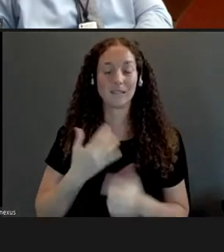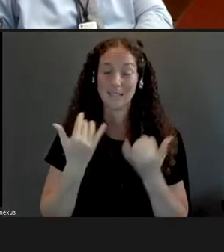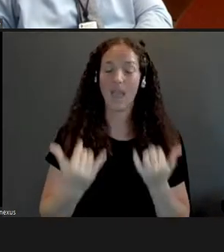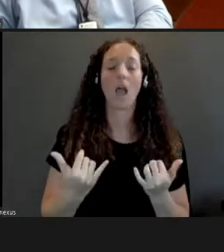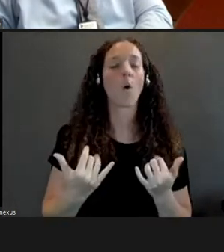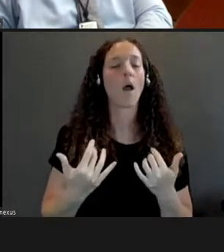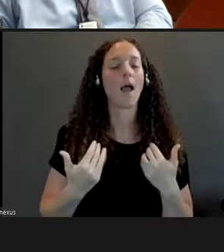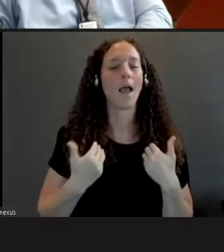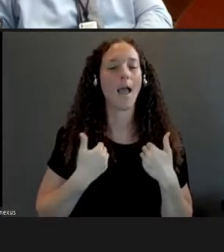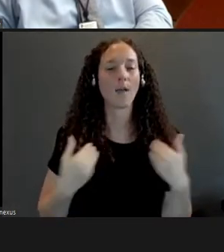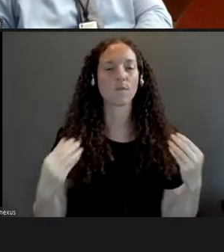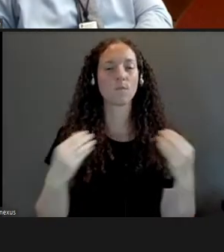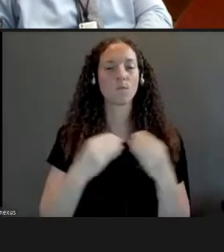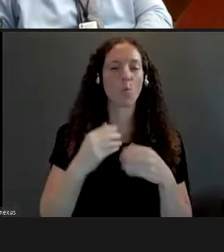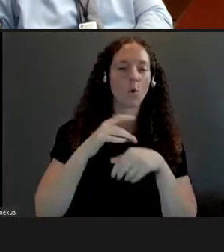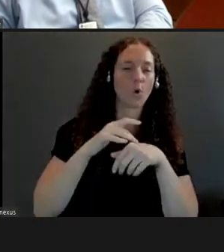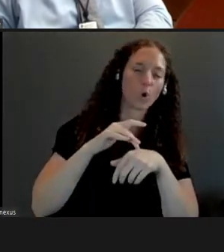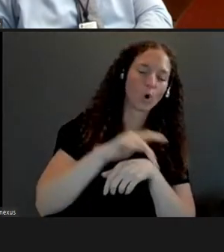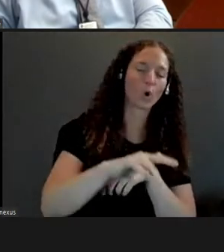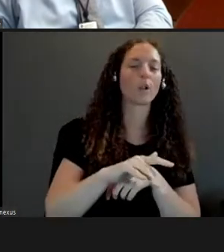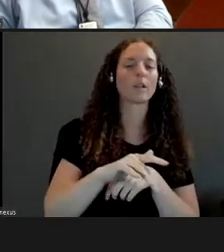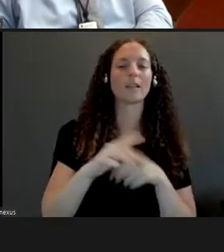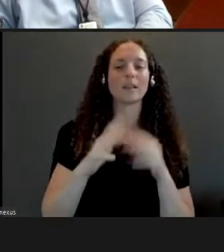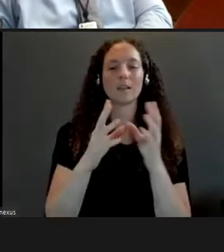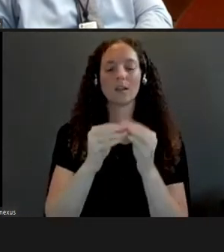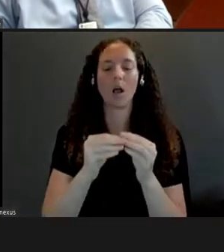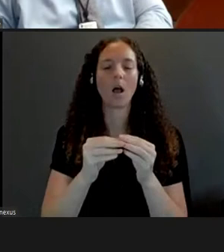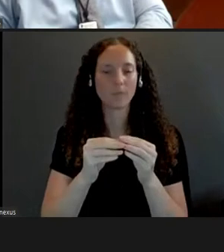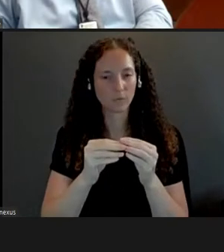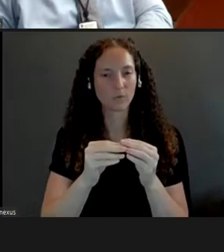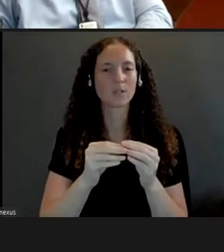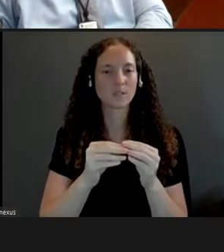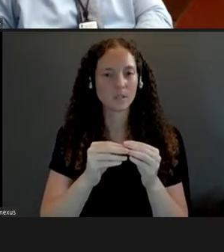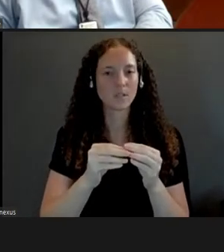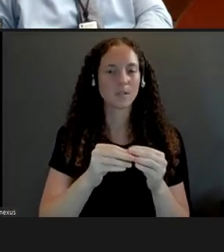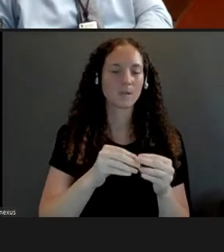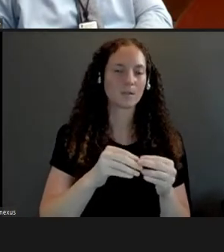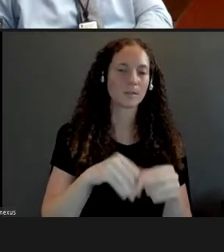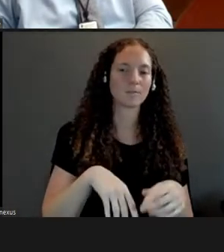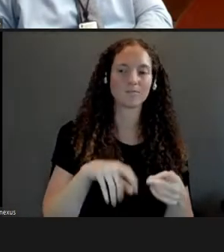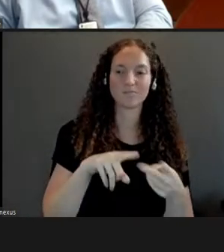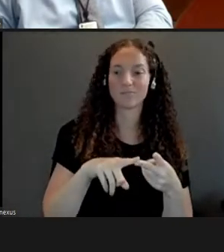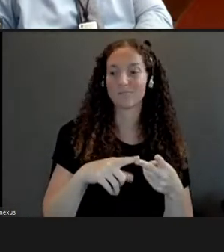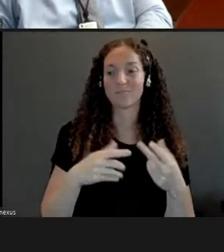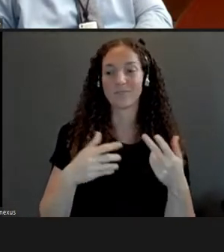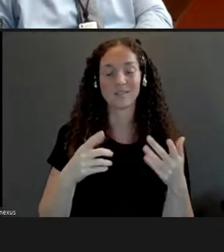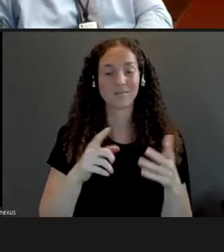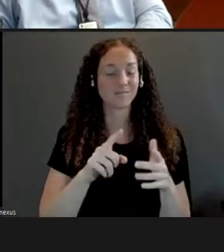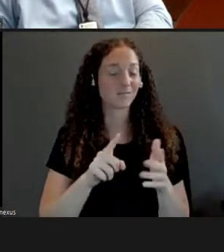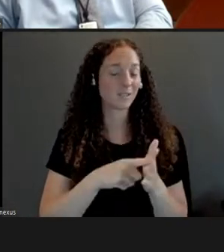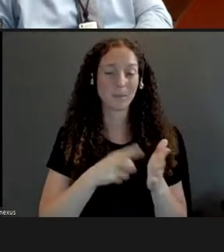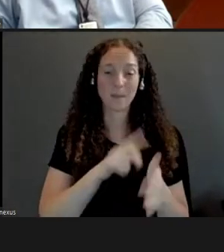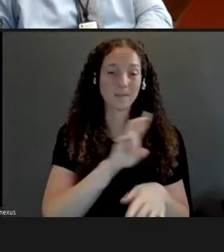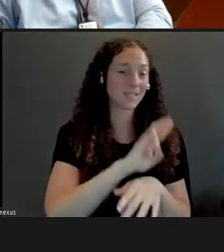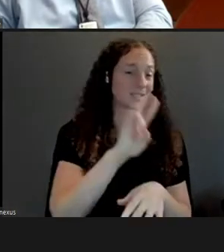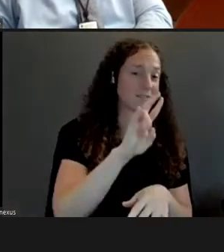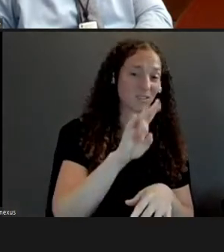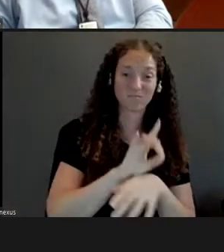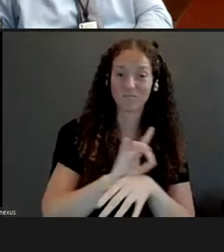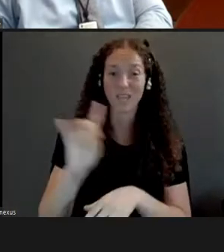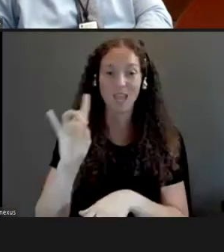calls, earlier meetings, sometimes at 7 a.m., believe it or not, with international calls. 8 a.m. is becoming a